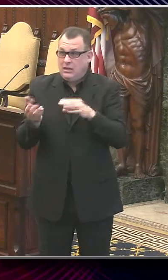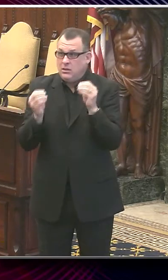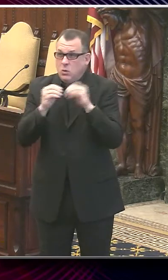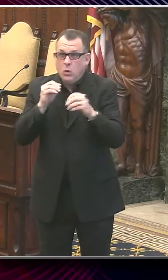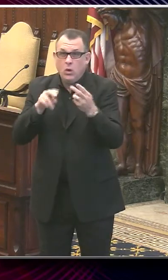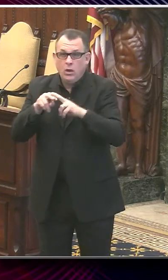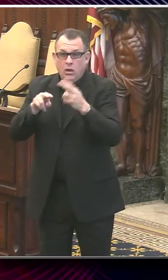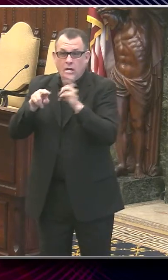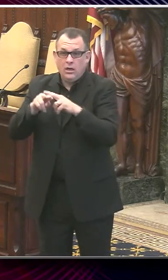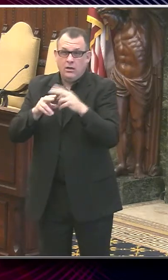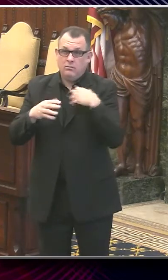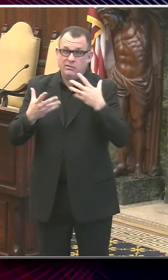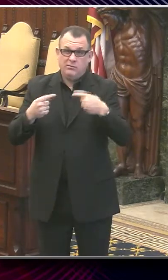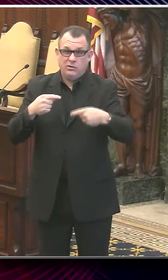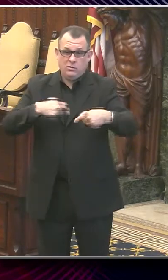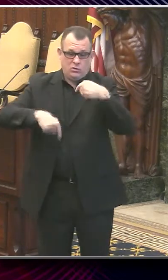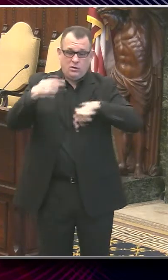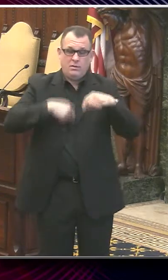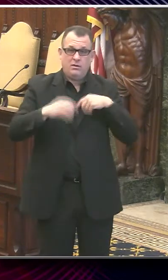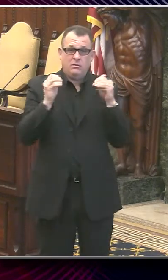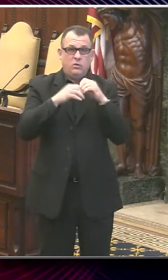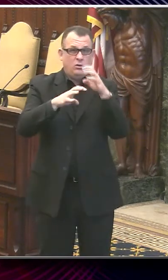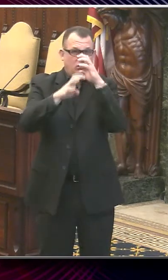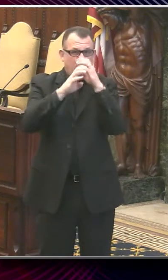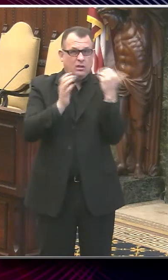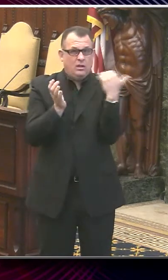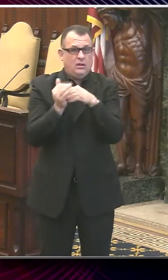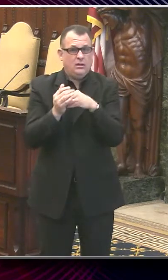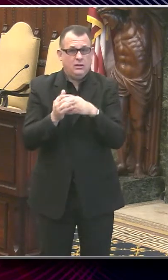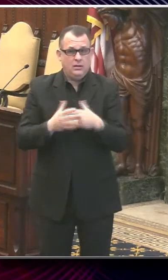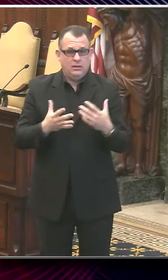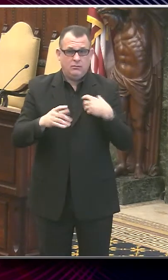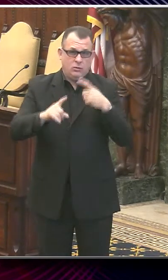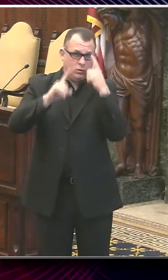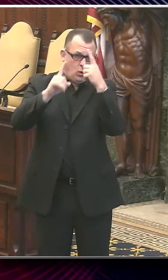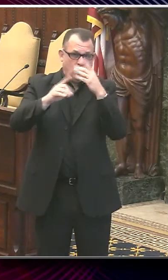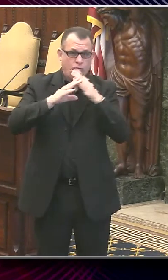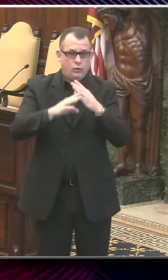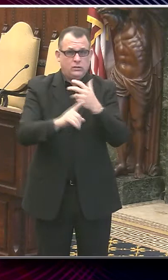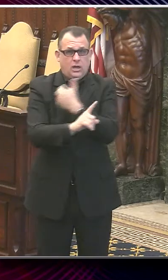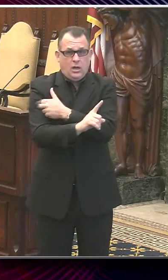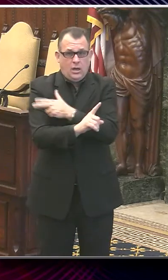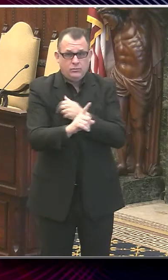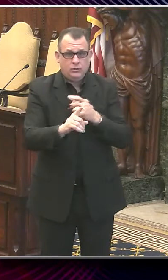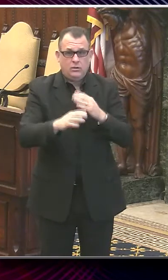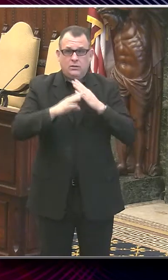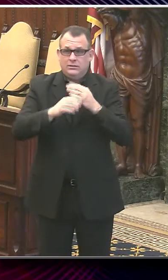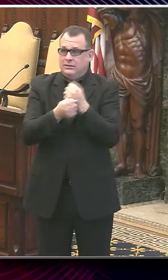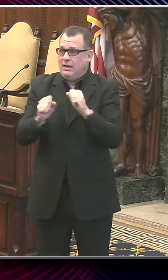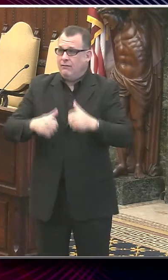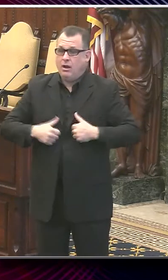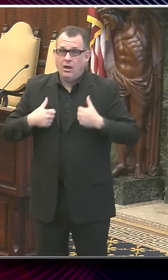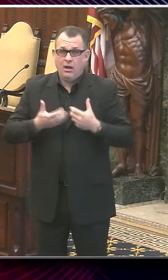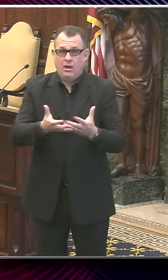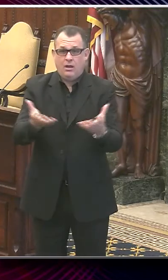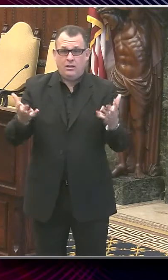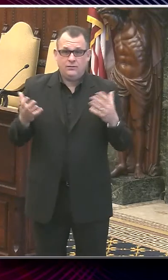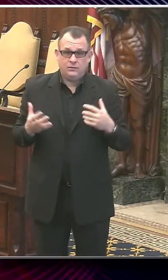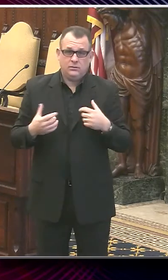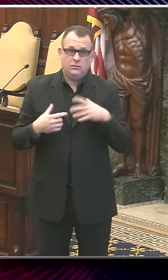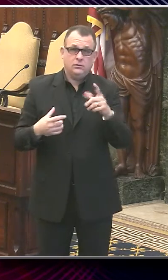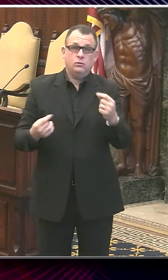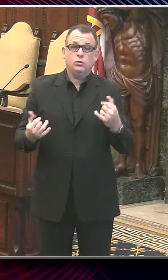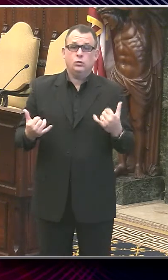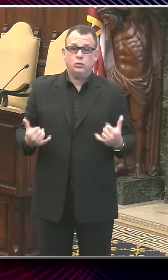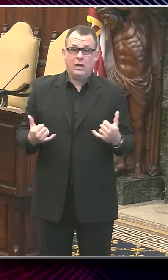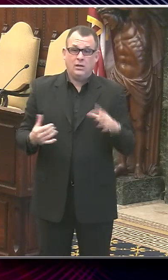reimpose restrictions to save lives and to protect our hospitals from being overwhelmed. So what should everyone do right now? Well, just